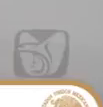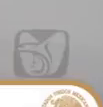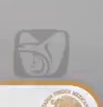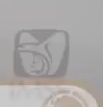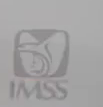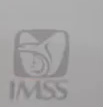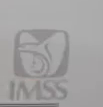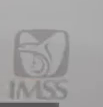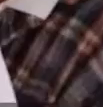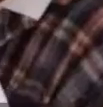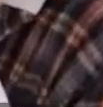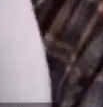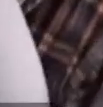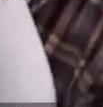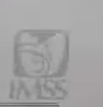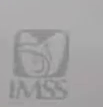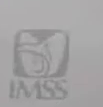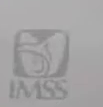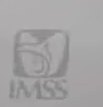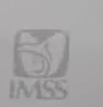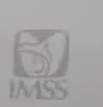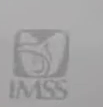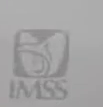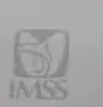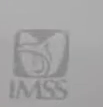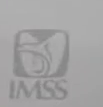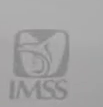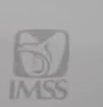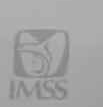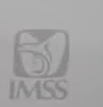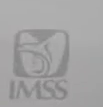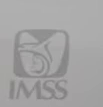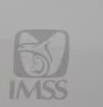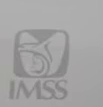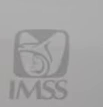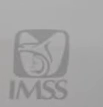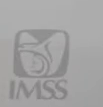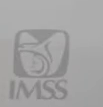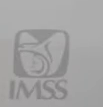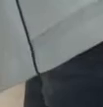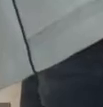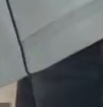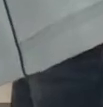and are within the 19 pathologies that conform the second level,